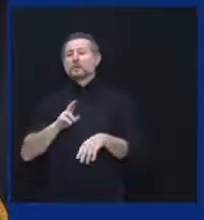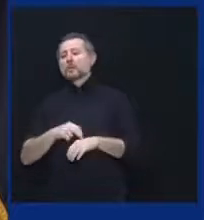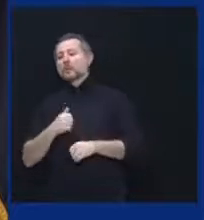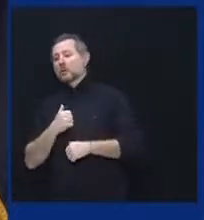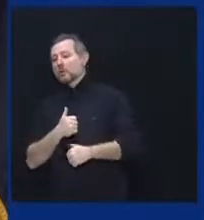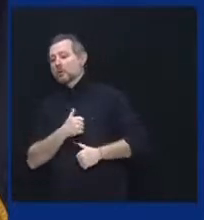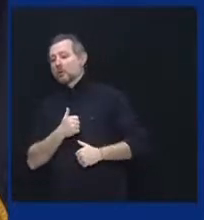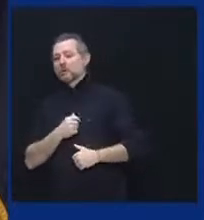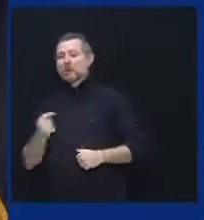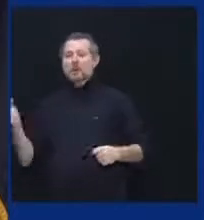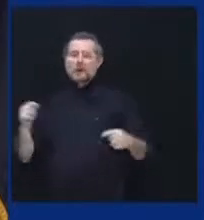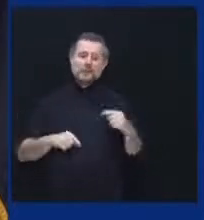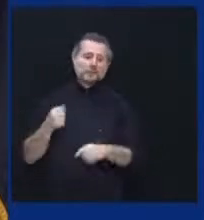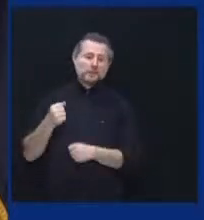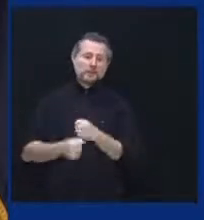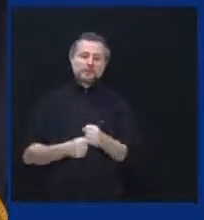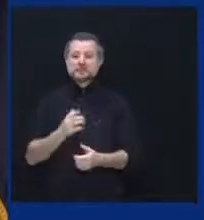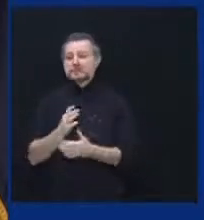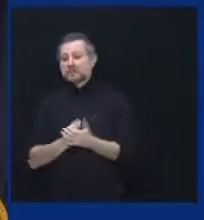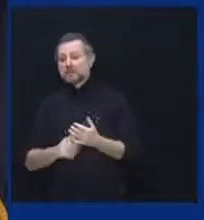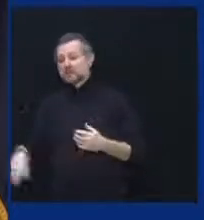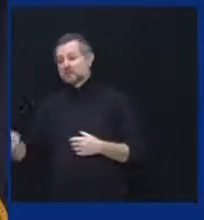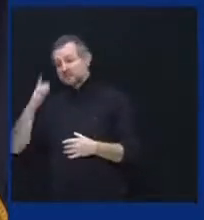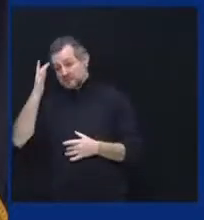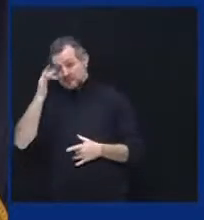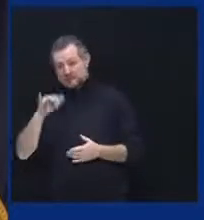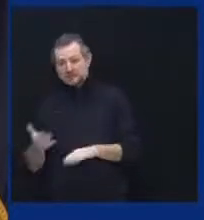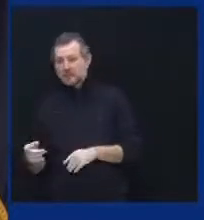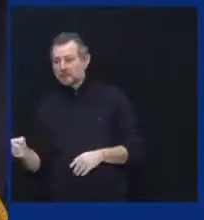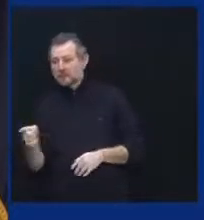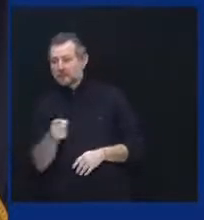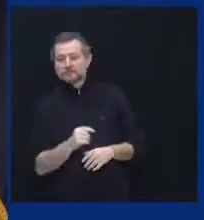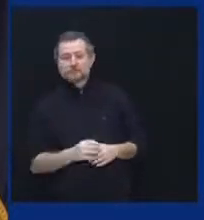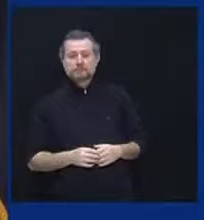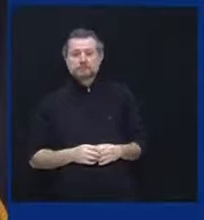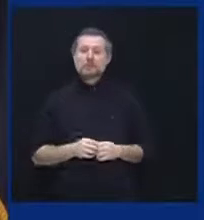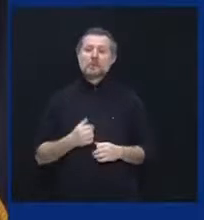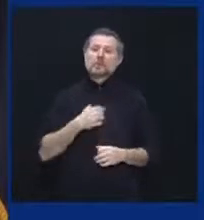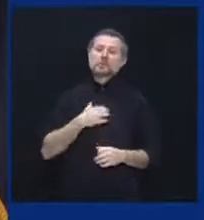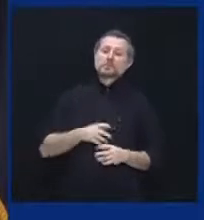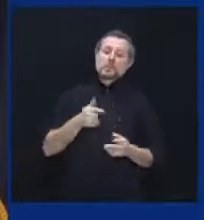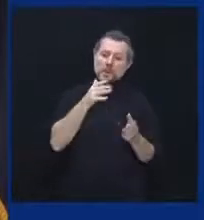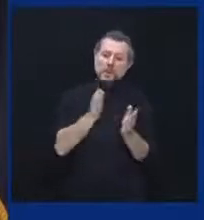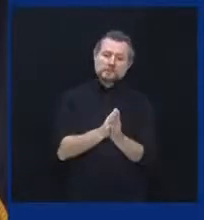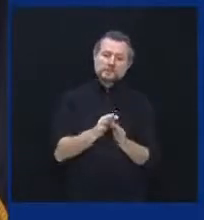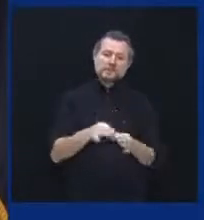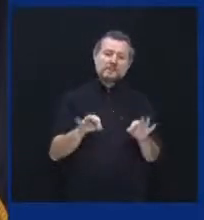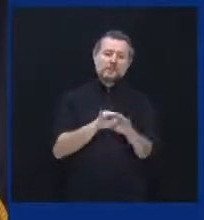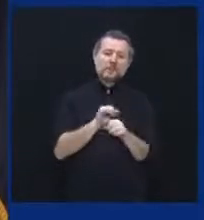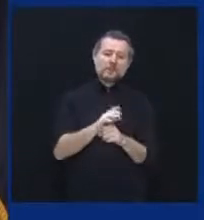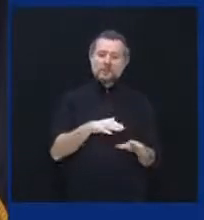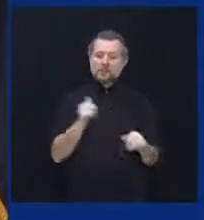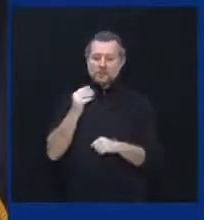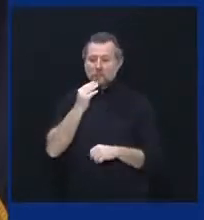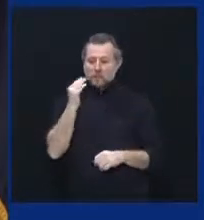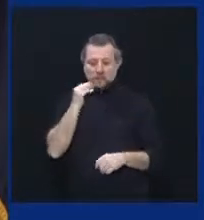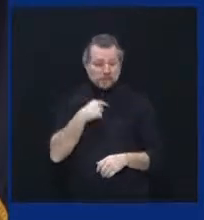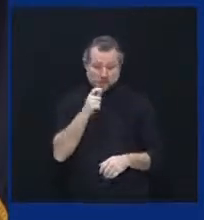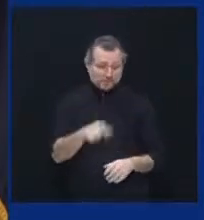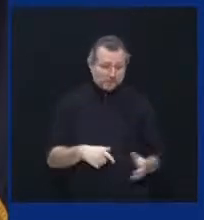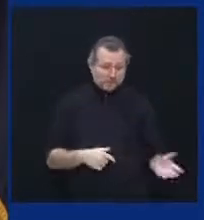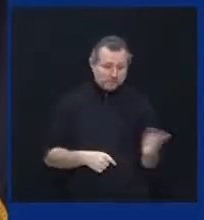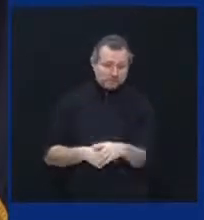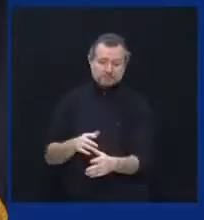sick, some of whom got sick and died. I wish I didn't have to ask essential workers to leave their homes,